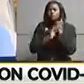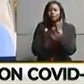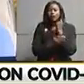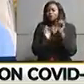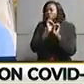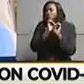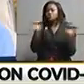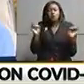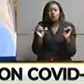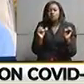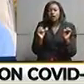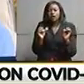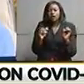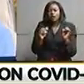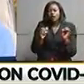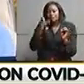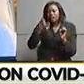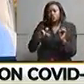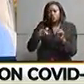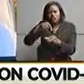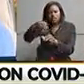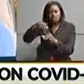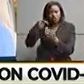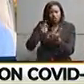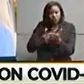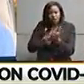which was from here, from Mintano.